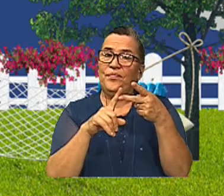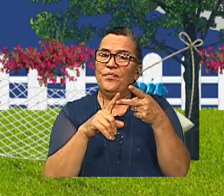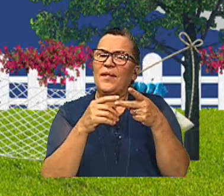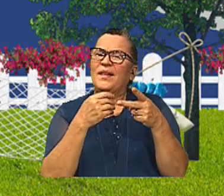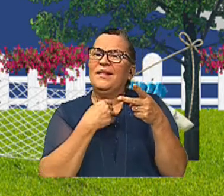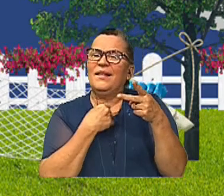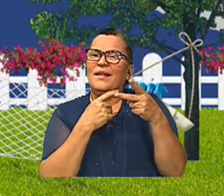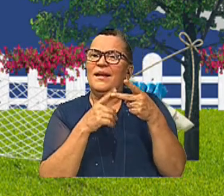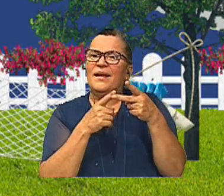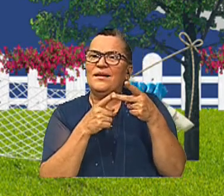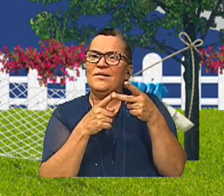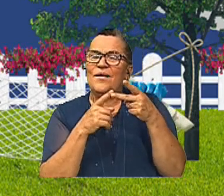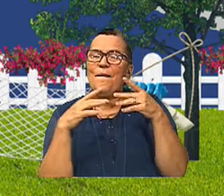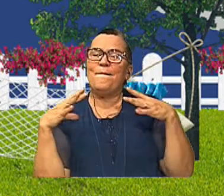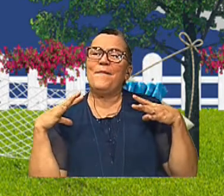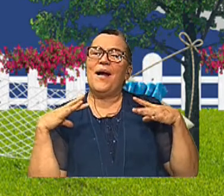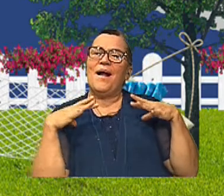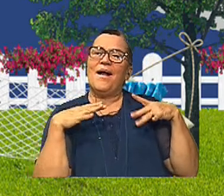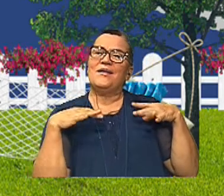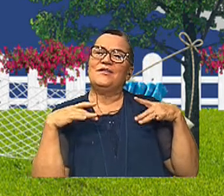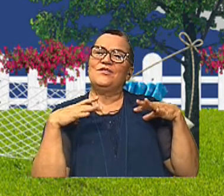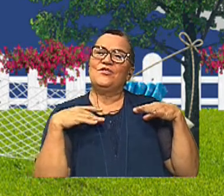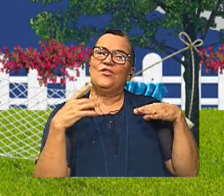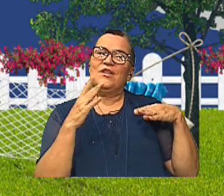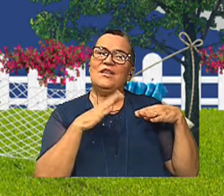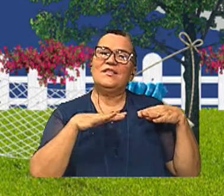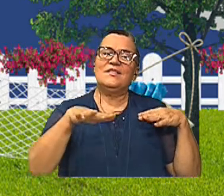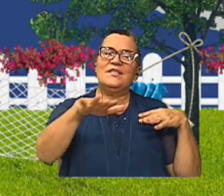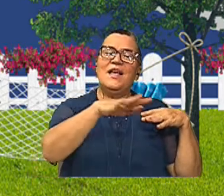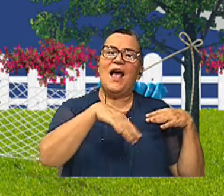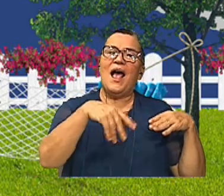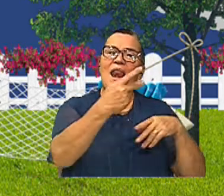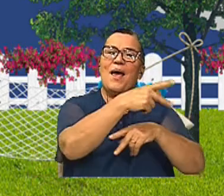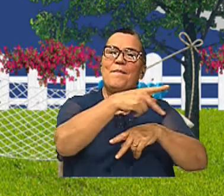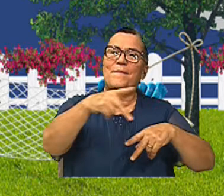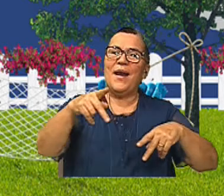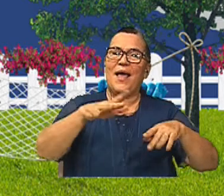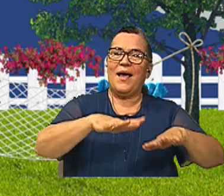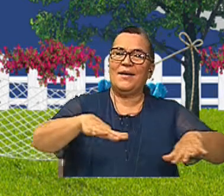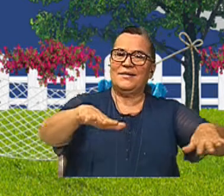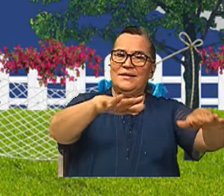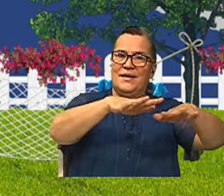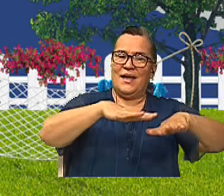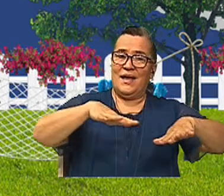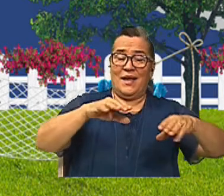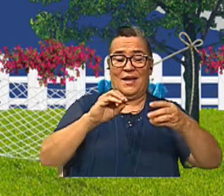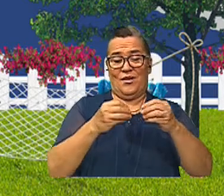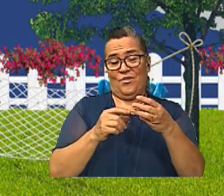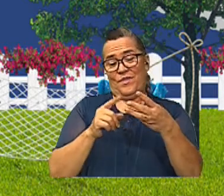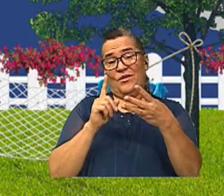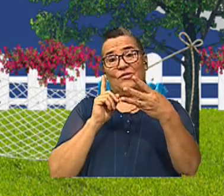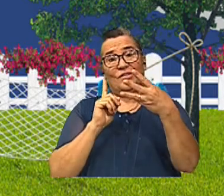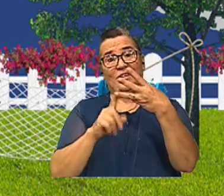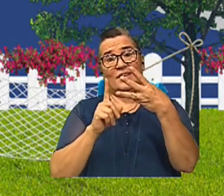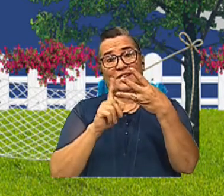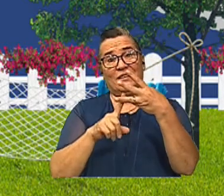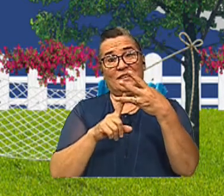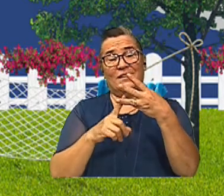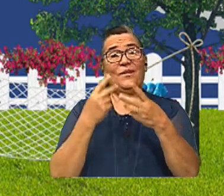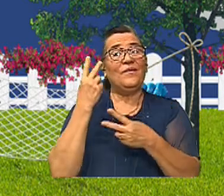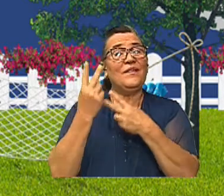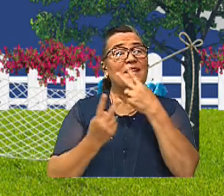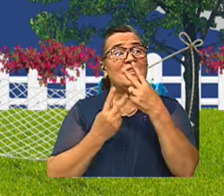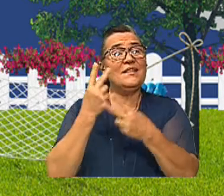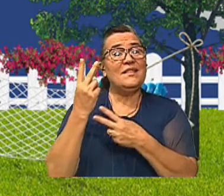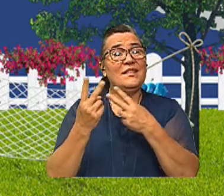have vacation to the beach. Or number 3, we have a visit to